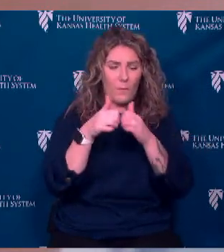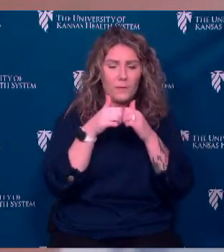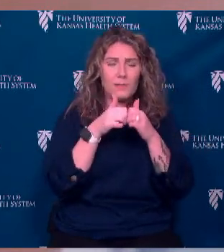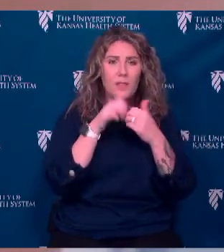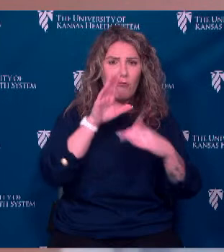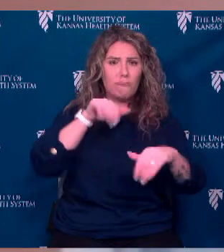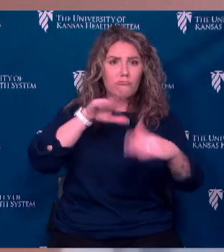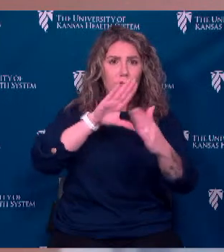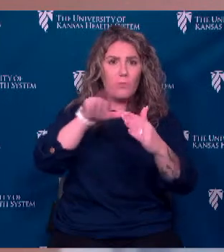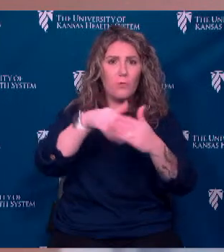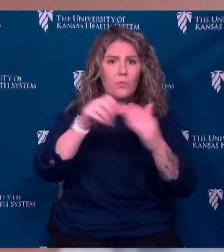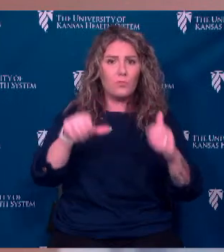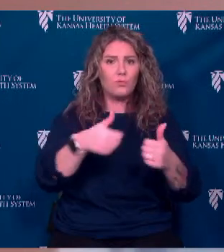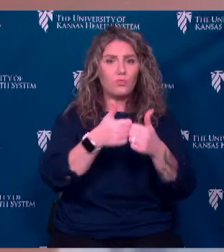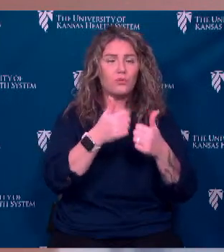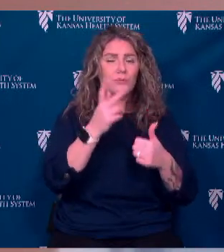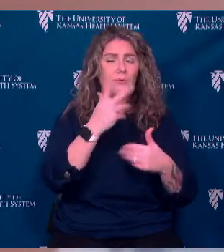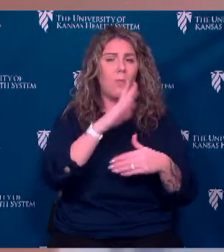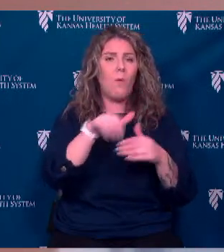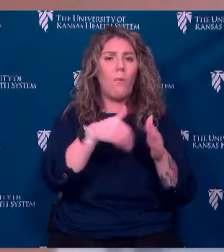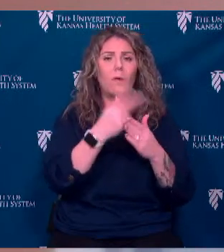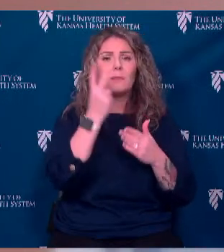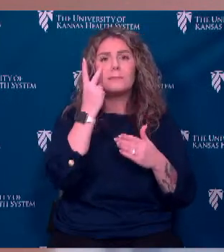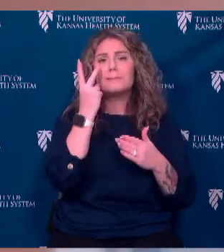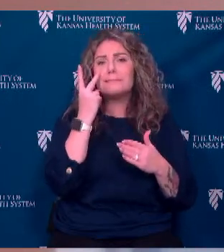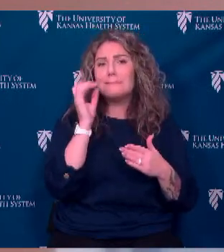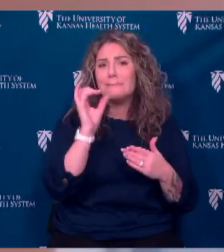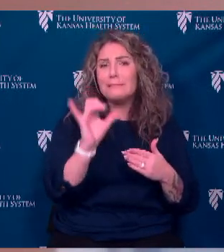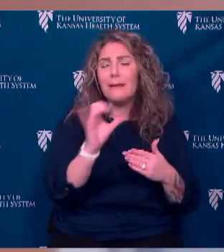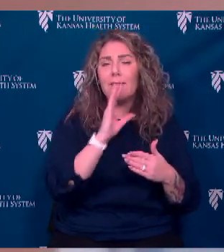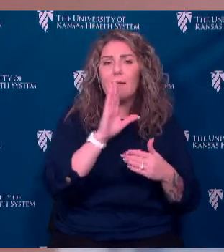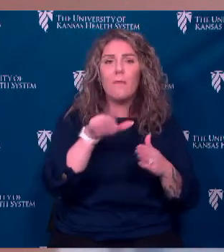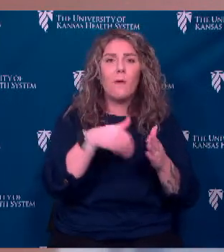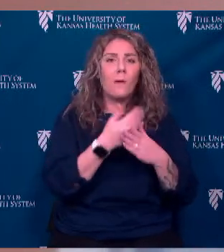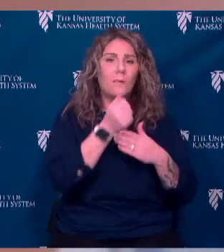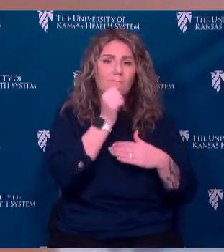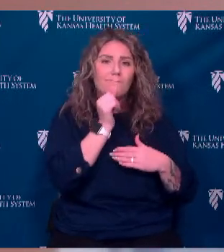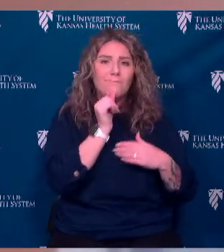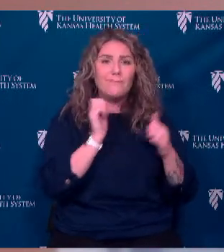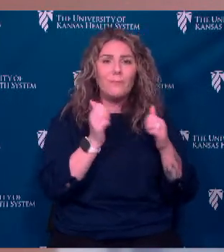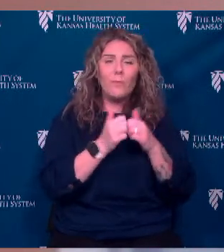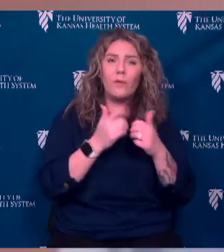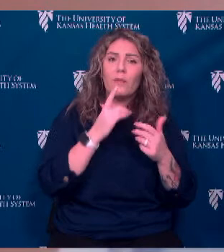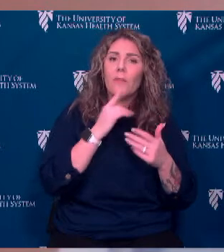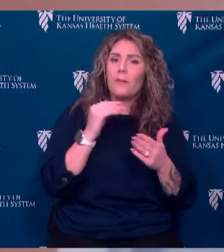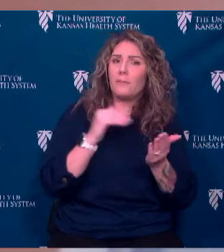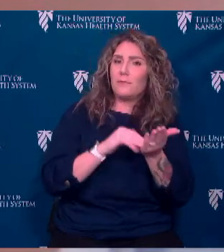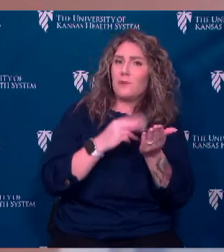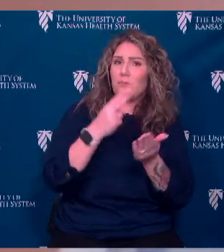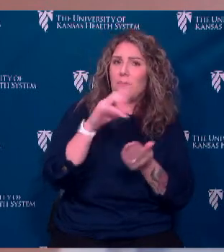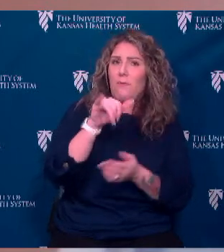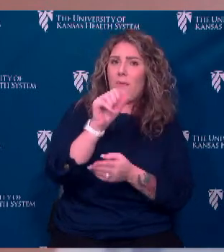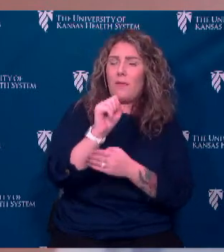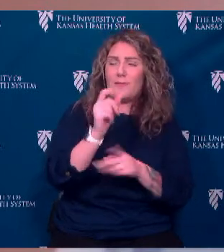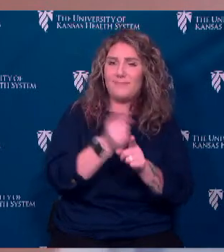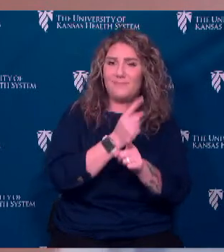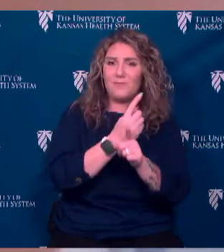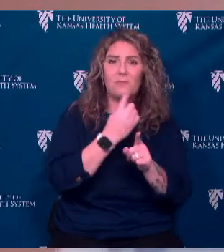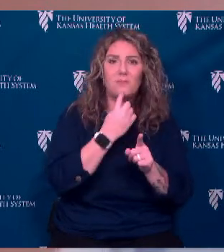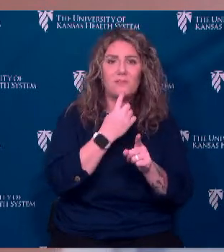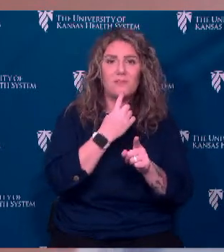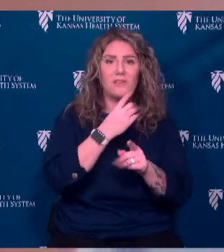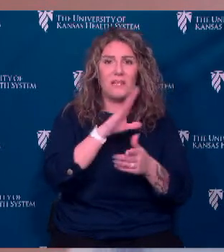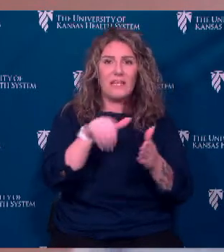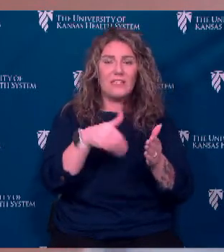challenges. So we're all seeing that, Steve. We're all dealing with it. And as Dr. Hayes appropriately says, it's all